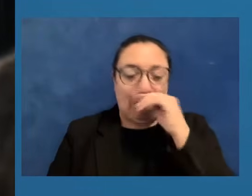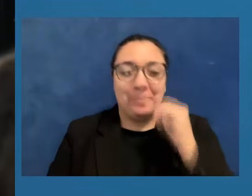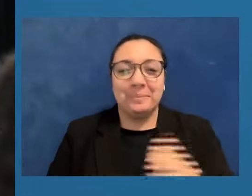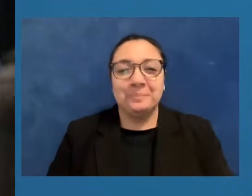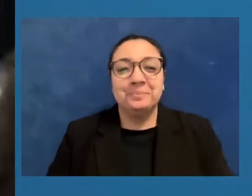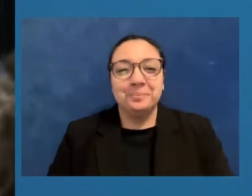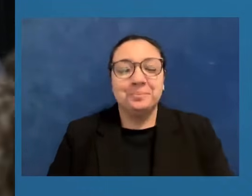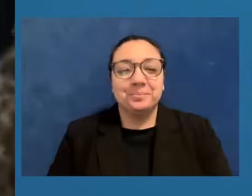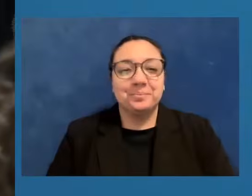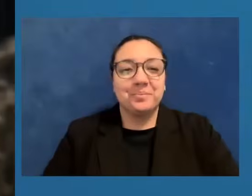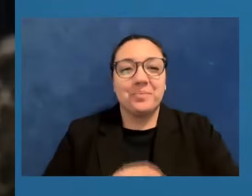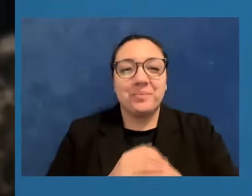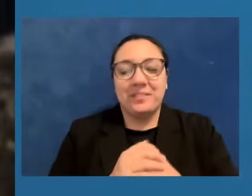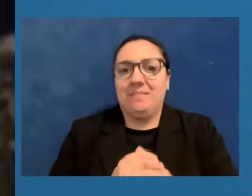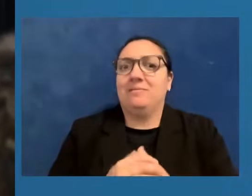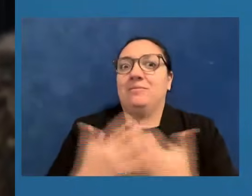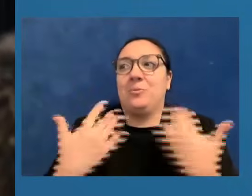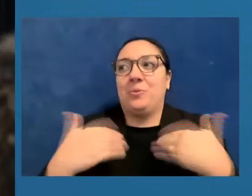Give the mayor a tissue.